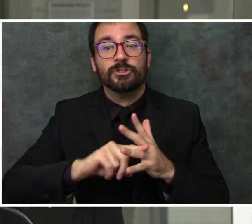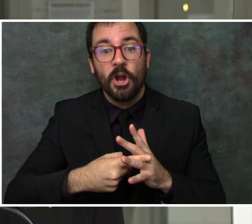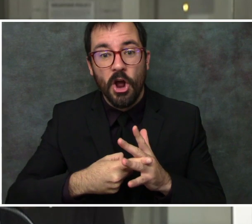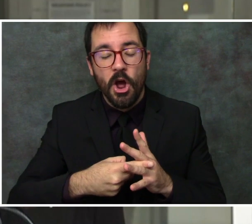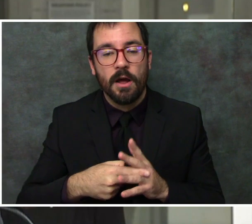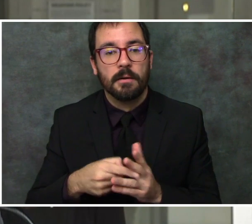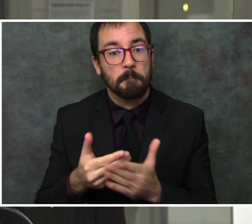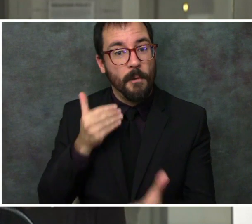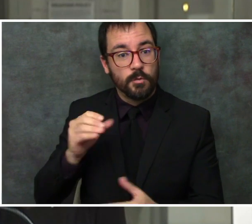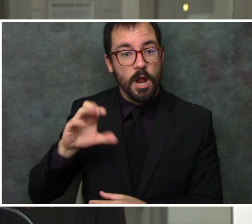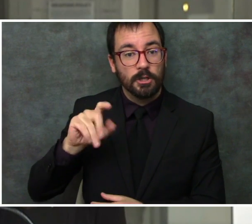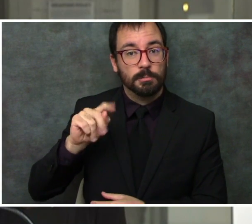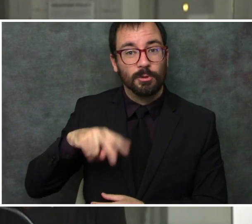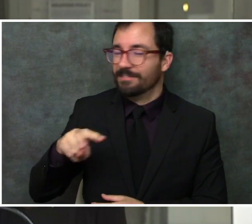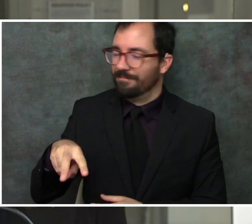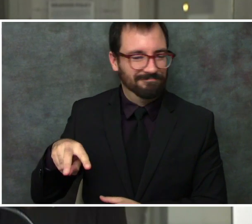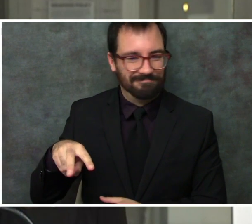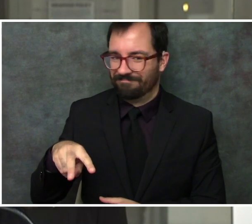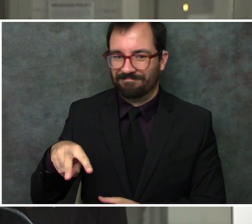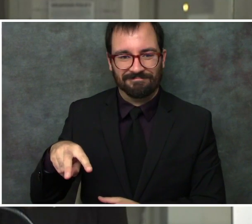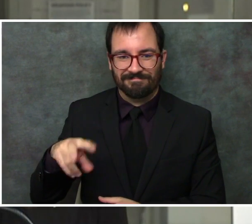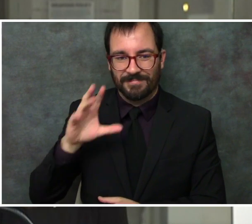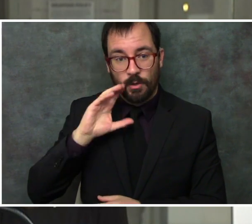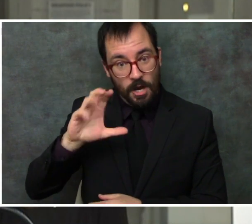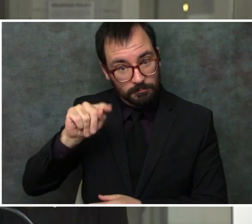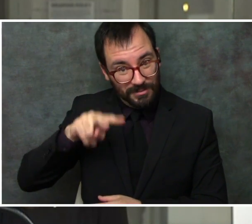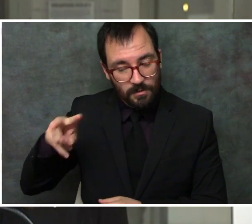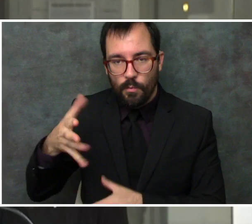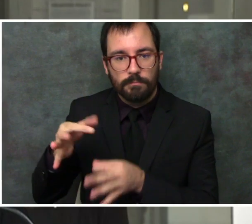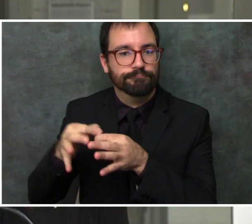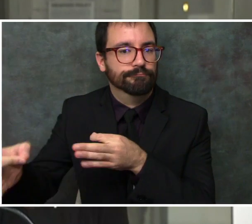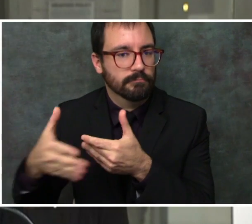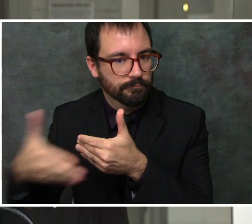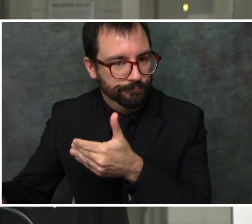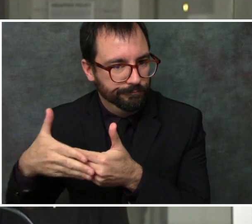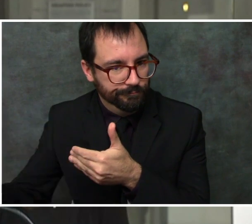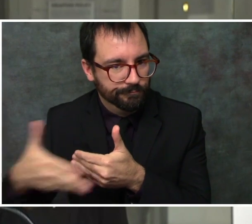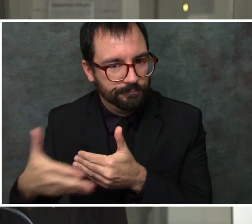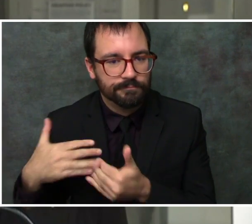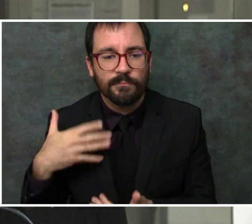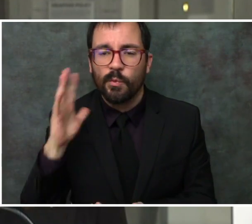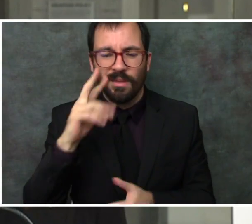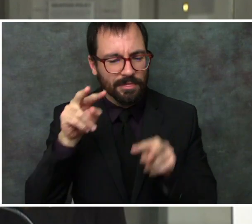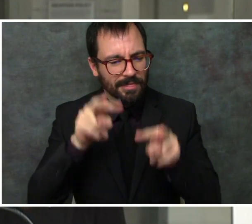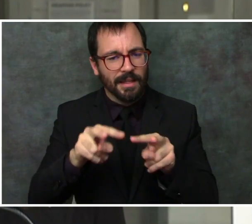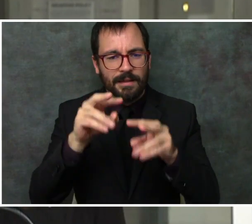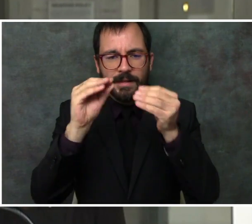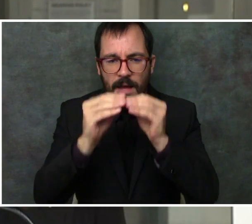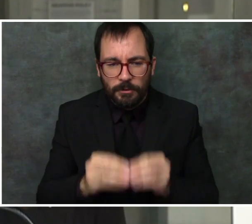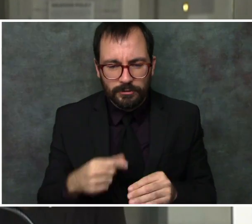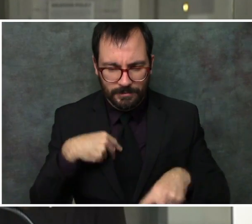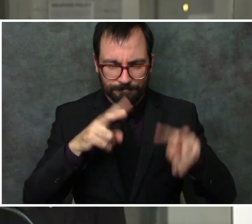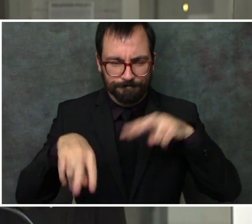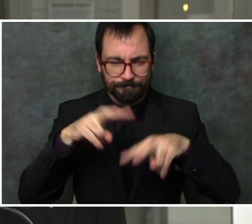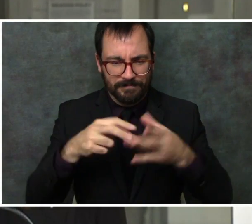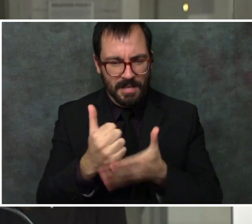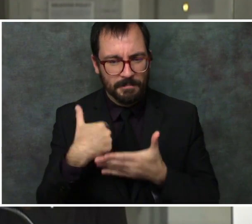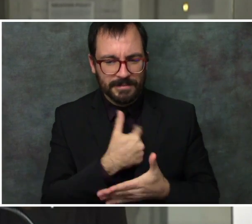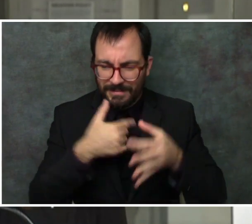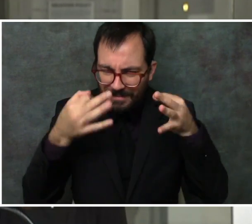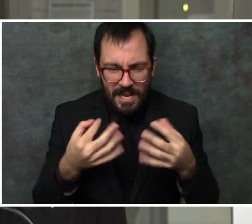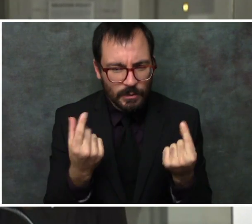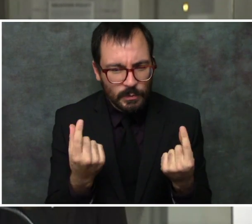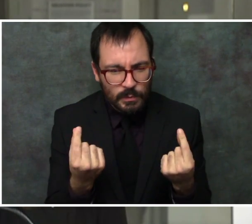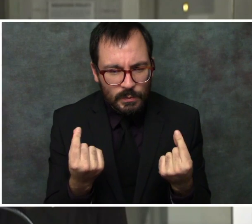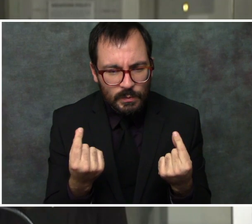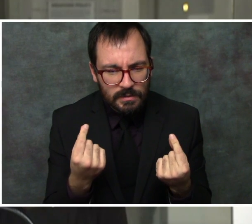will reevaluate where we are based on the data that we see between now and then, and there's many other dates that we'll be looking at to see where